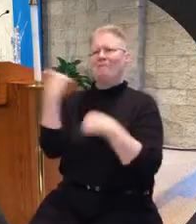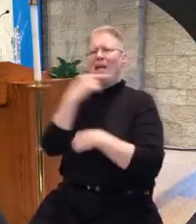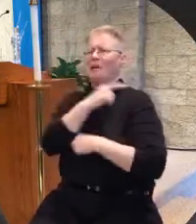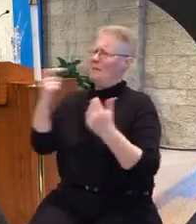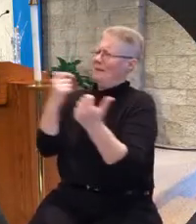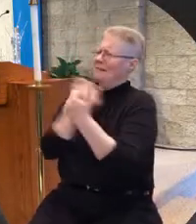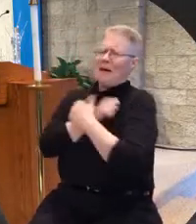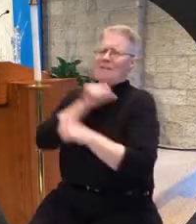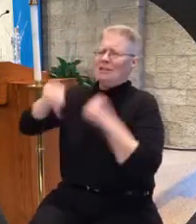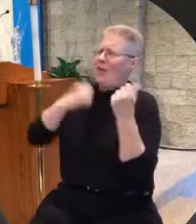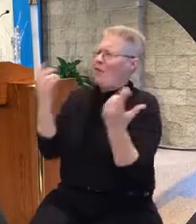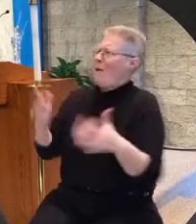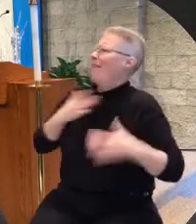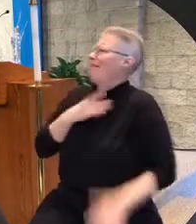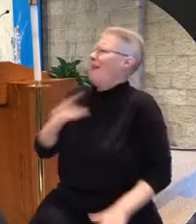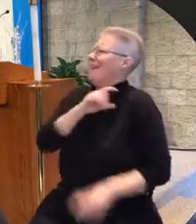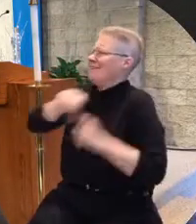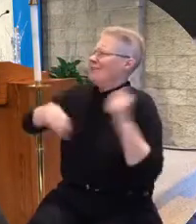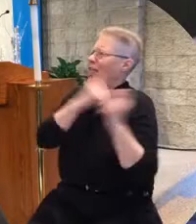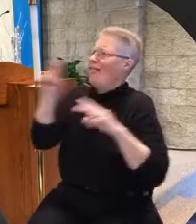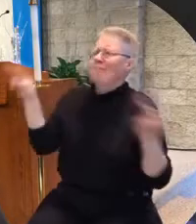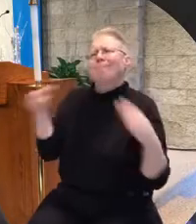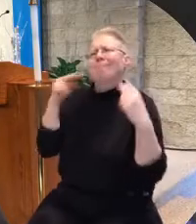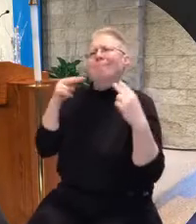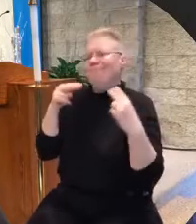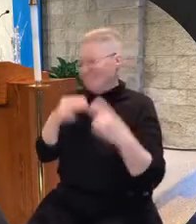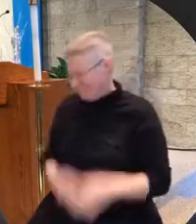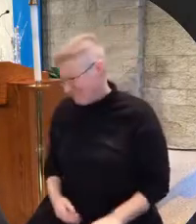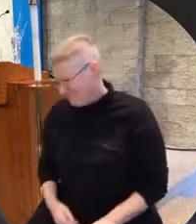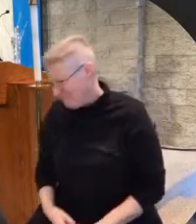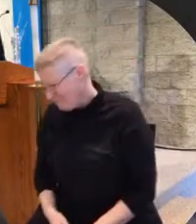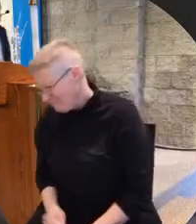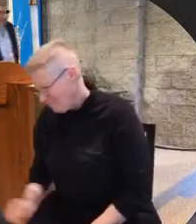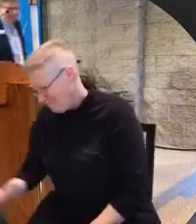each other and sing Namaste to each other. Let's do it.